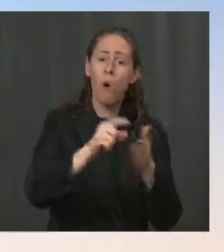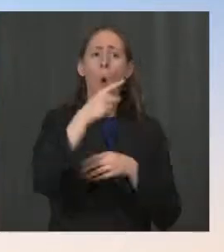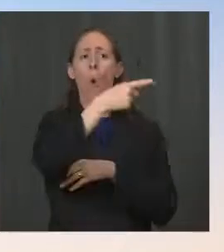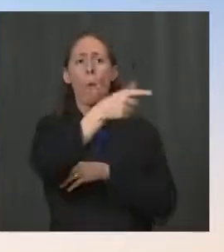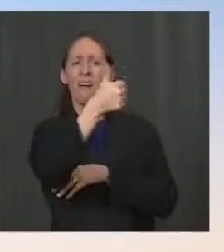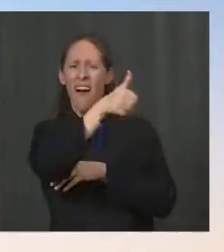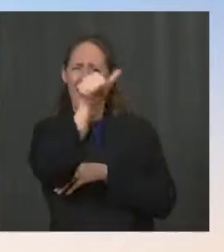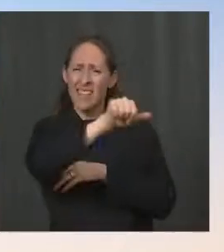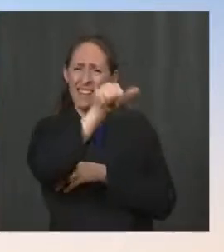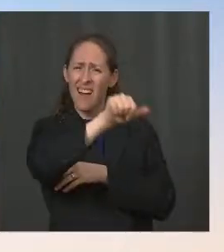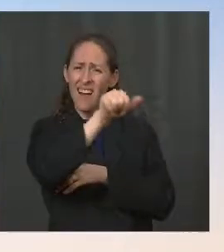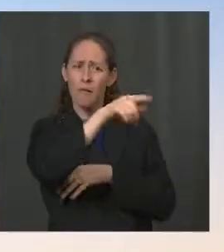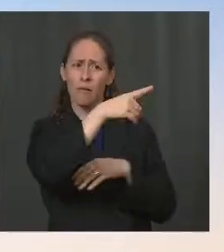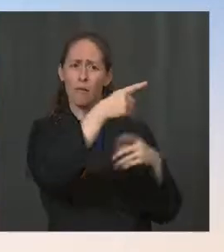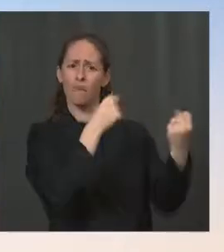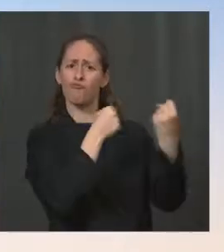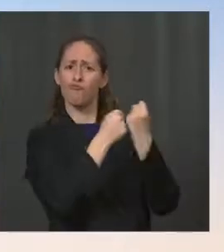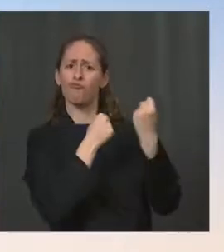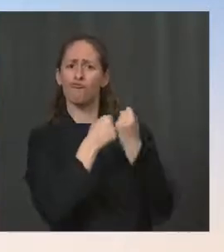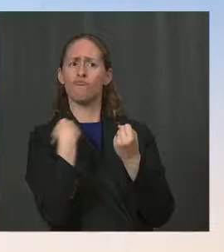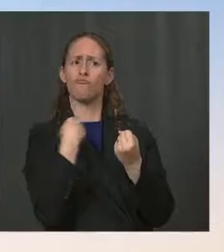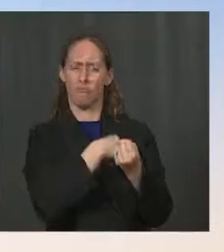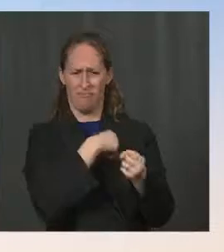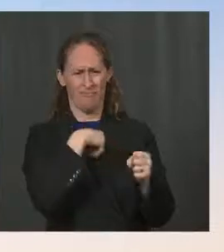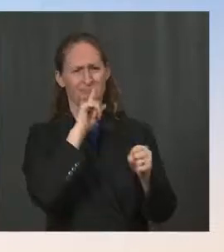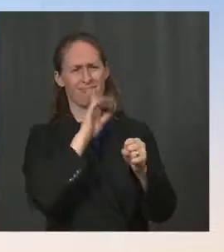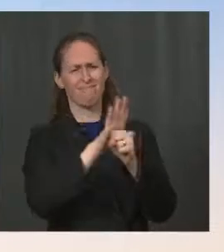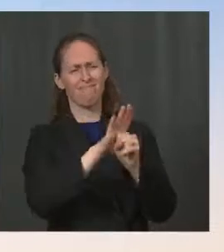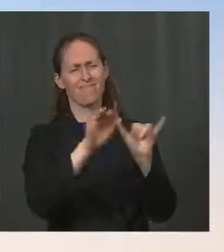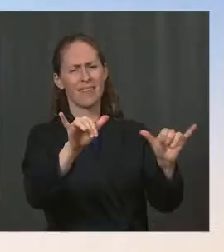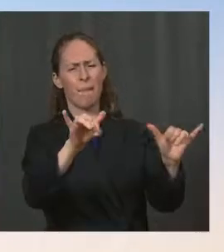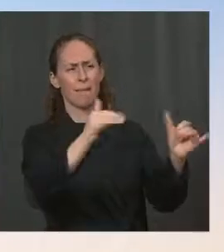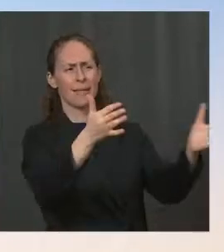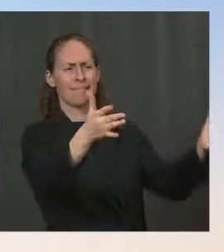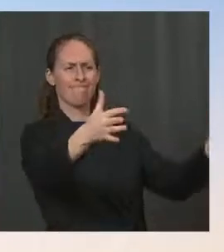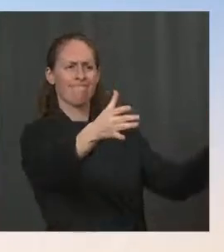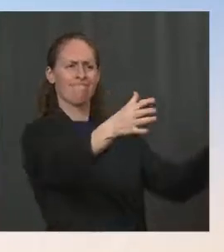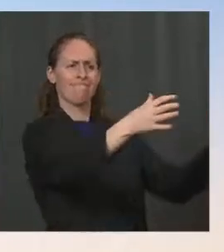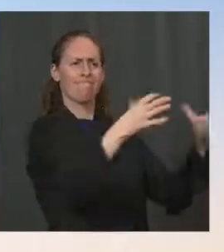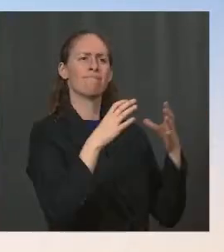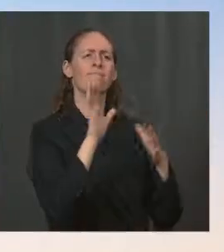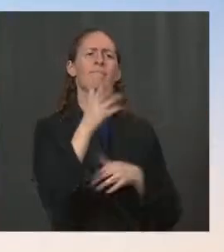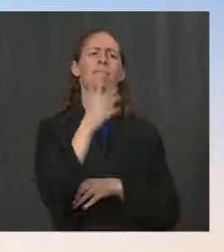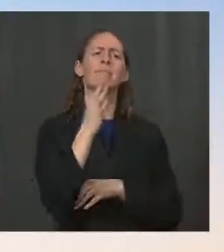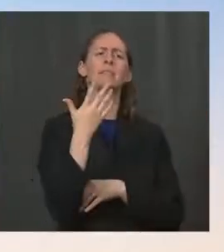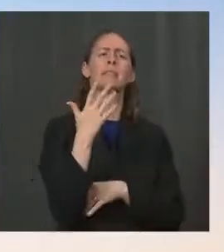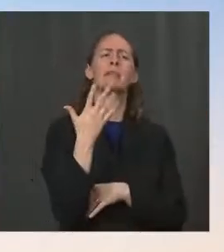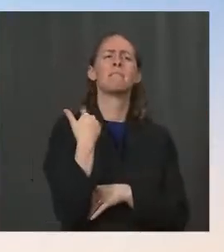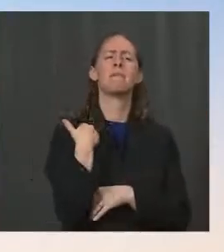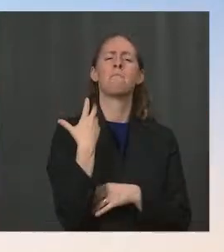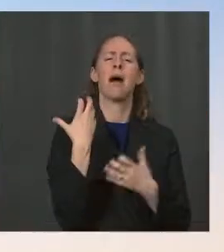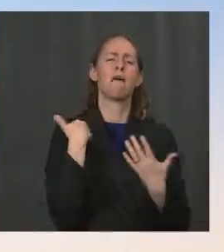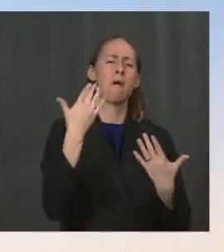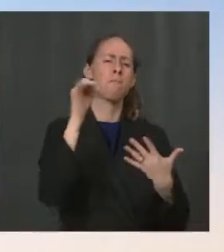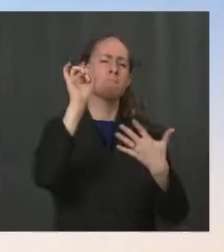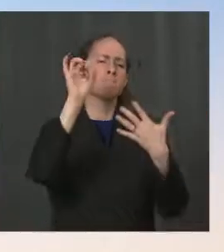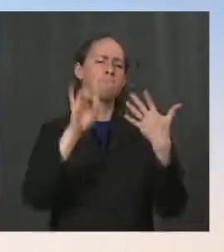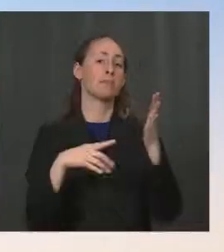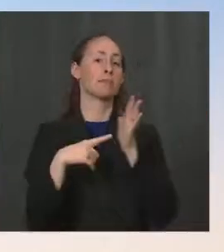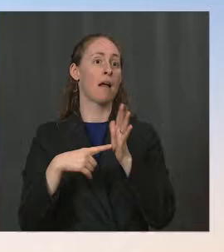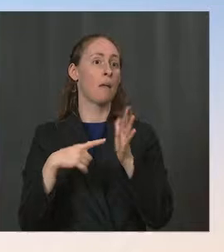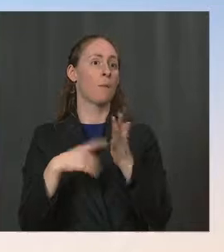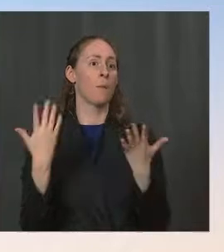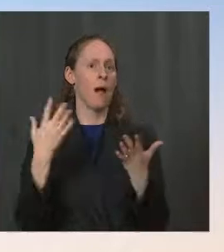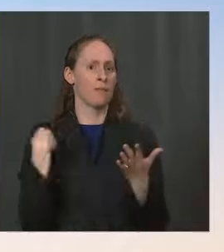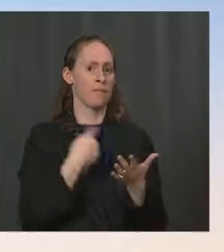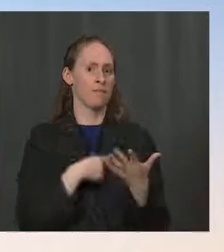is enduring and remains. I know there's been some reporting on this, so let me give you just a couple of examples, because now we can talk about this, of some of the ways